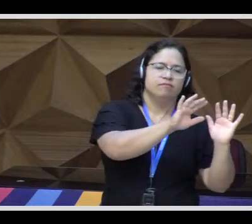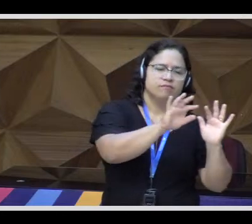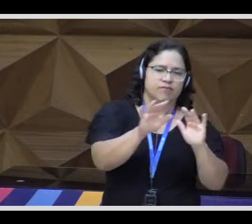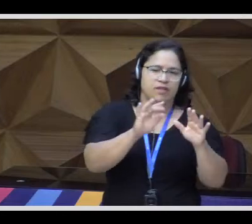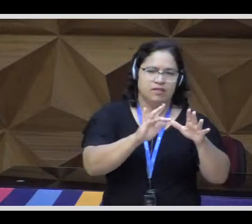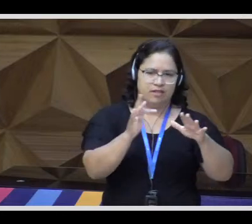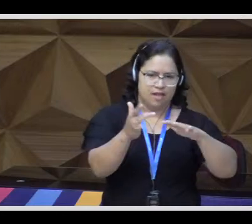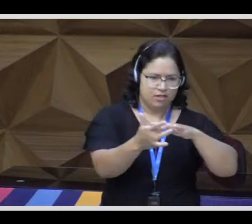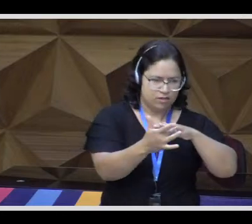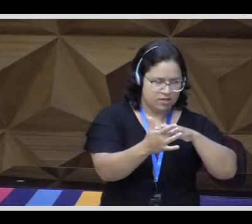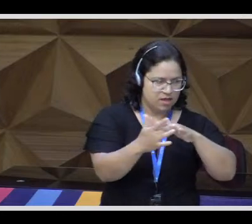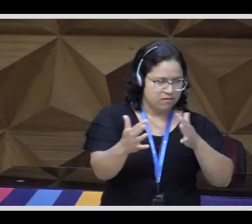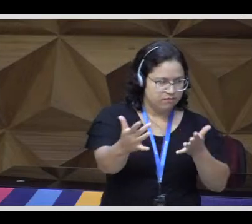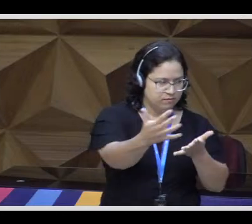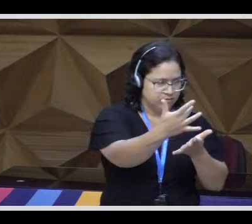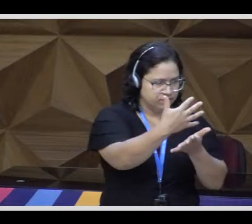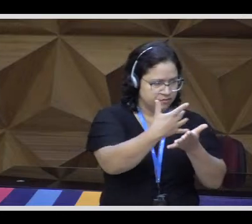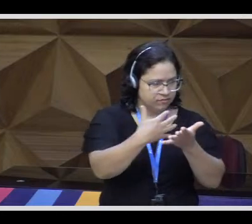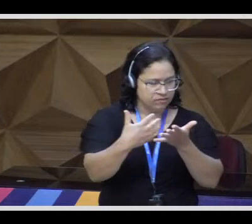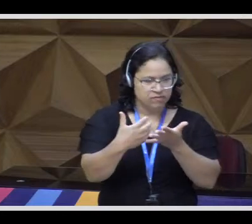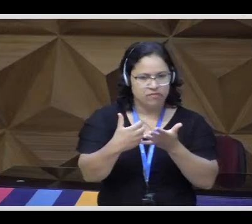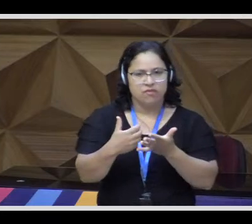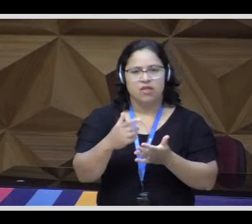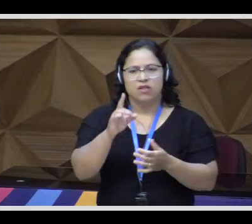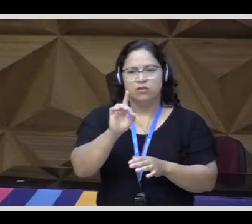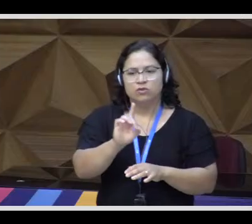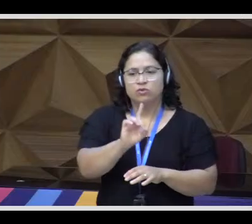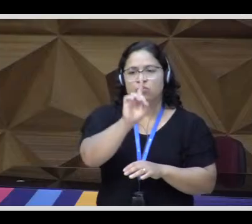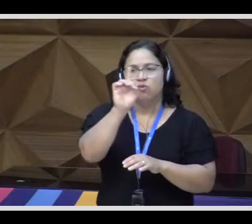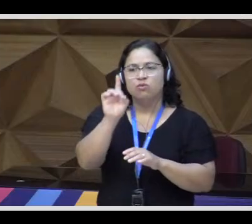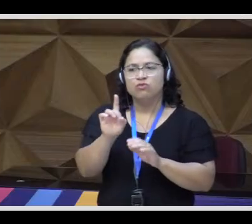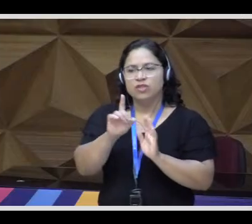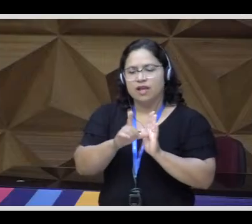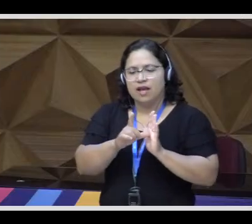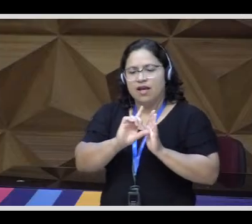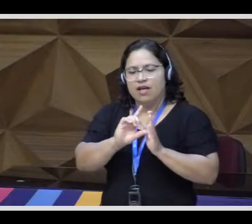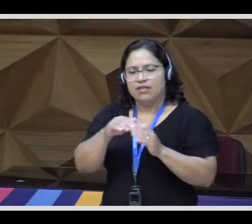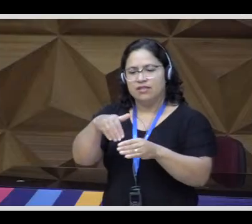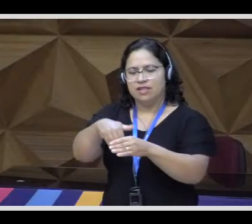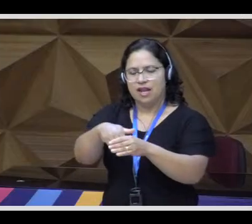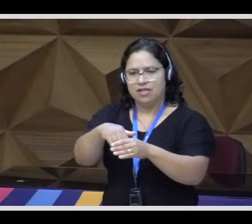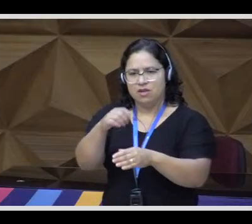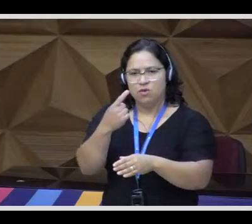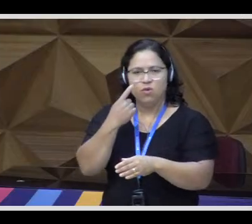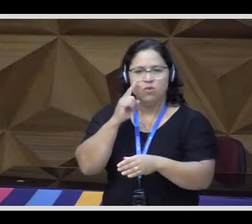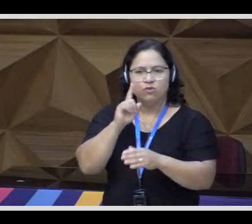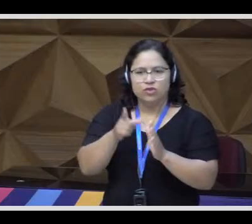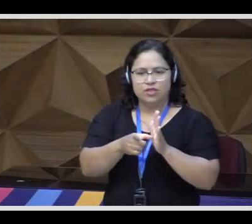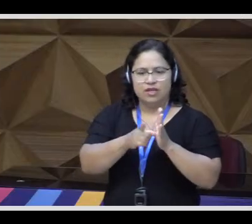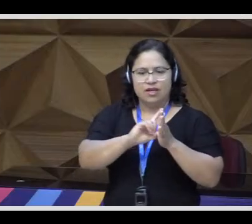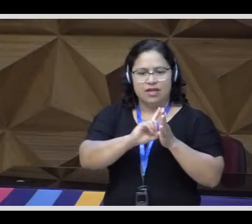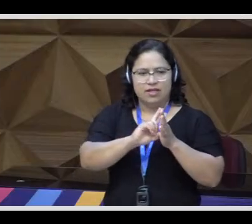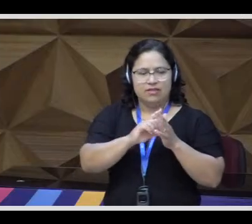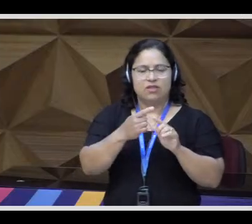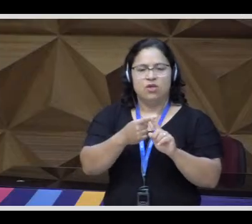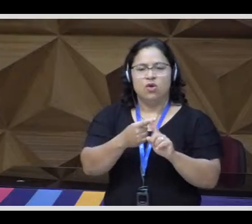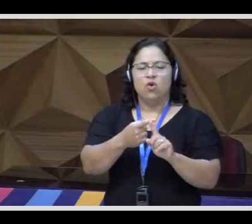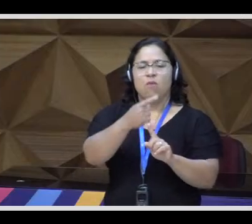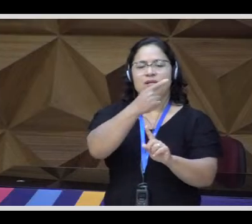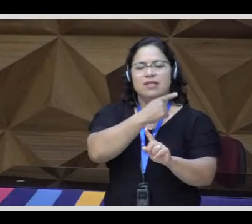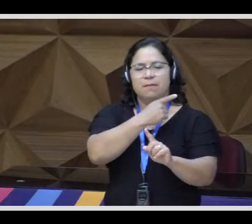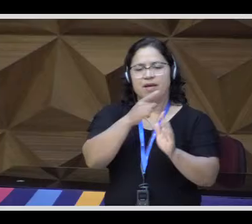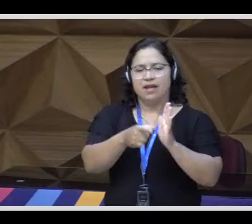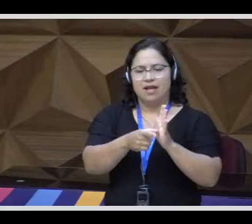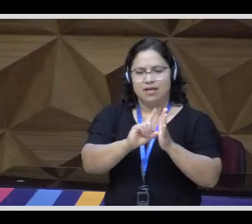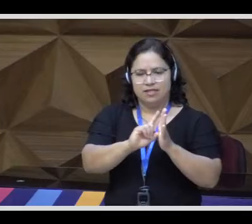exactly in the day before the election, 1 week before the election, 1 month before the election,